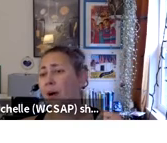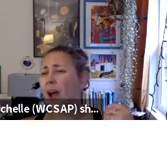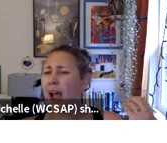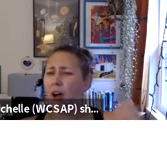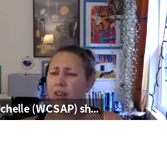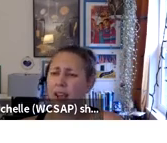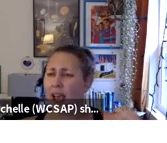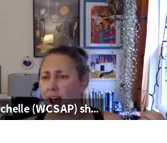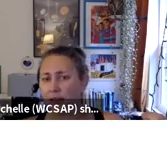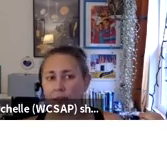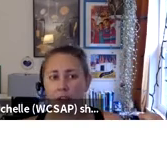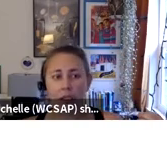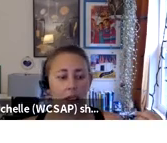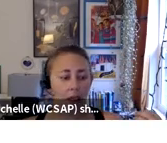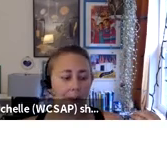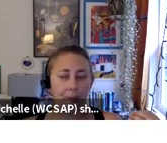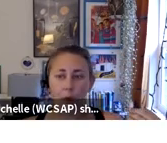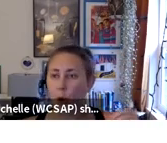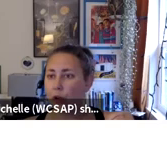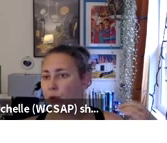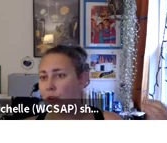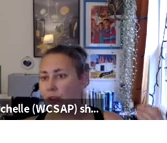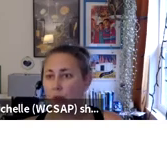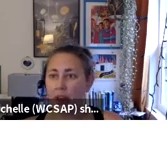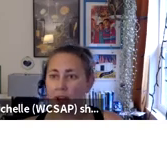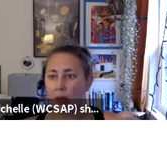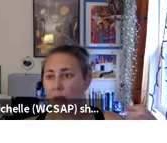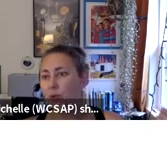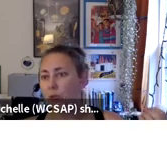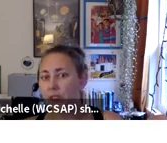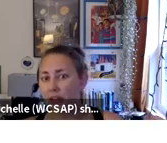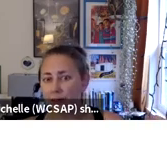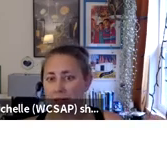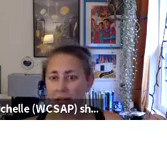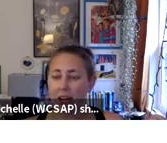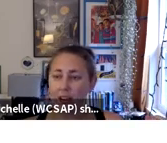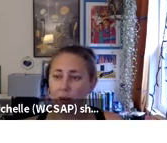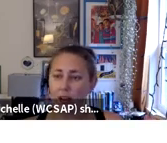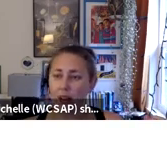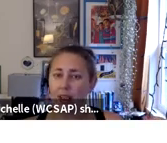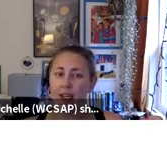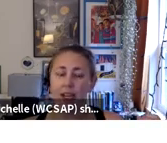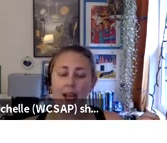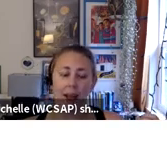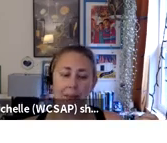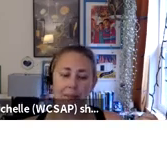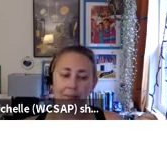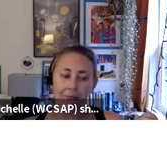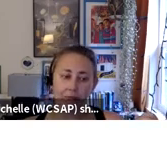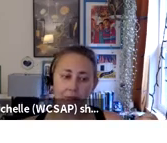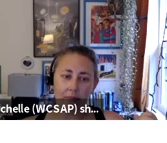hearing about how they have worked through this or that, or resources they've been connected with.